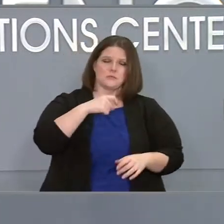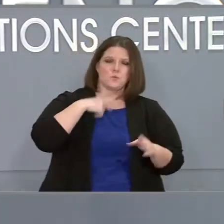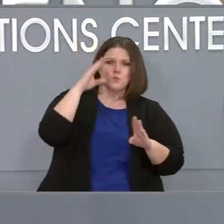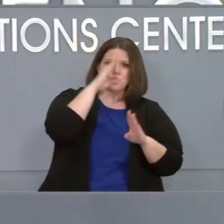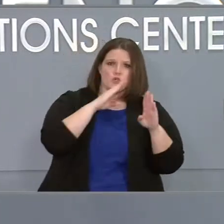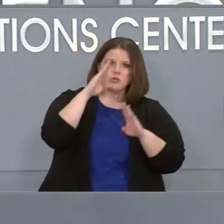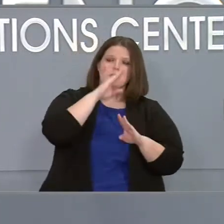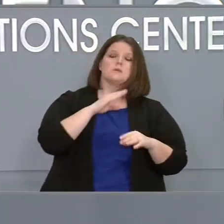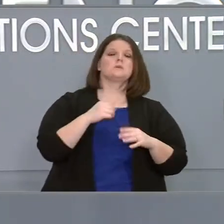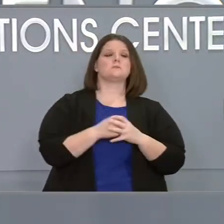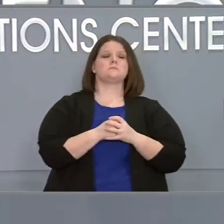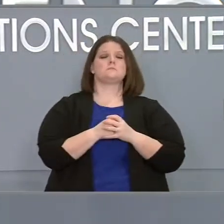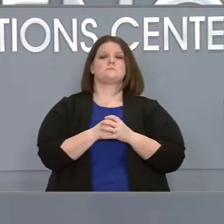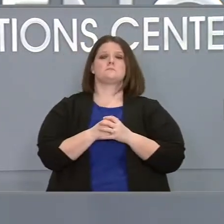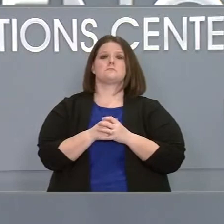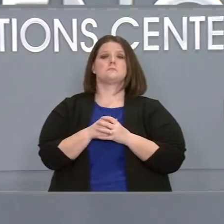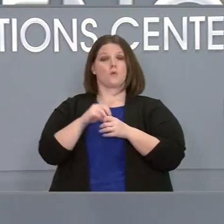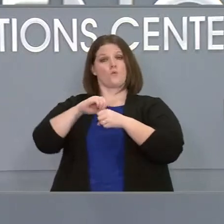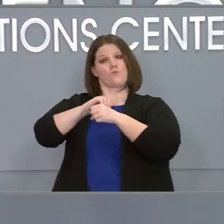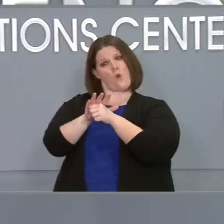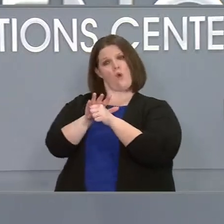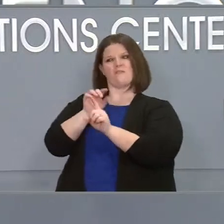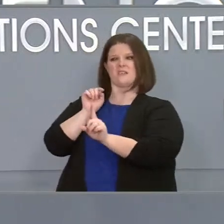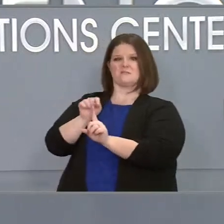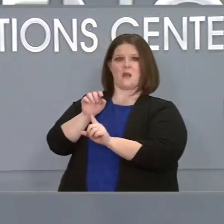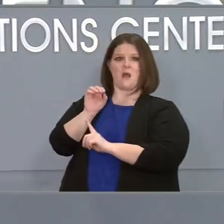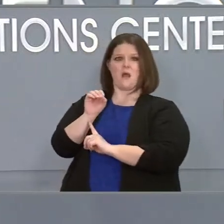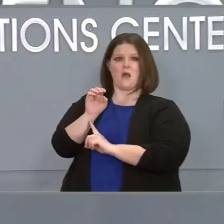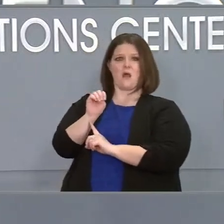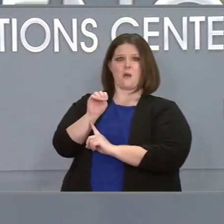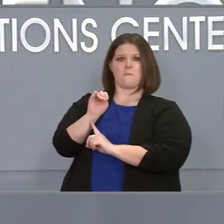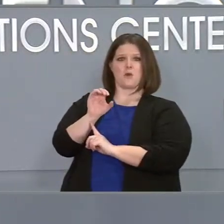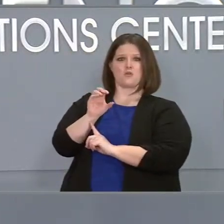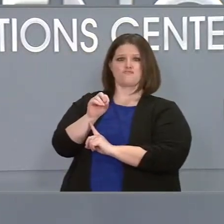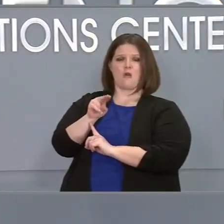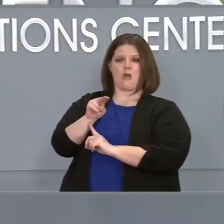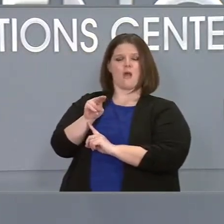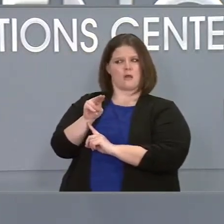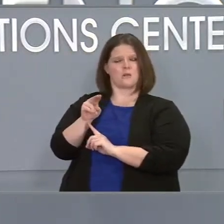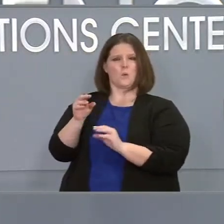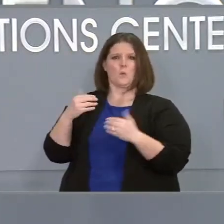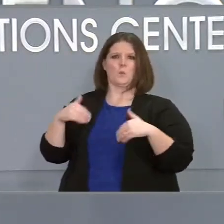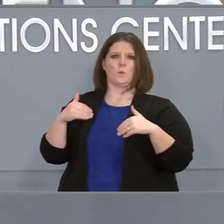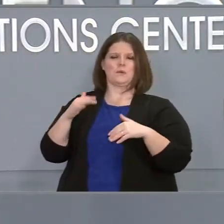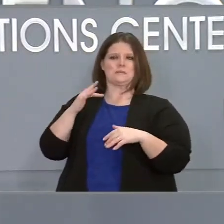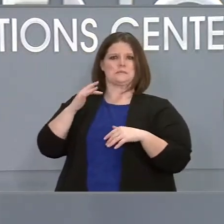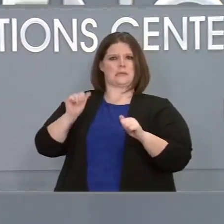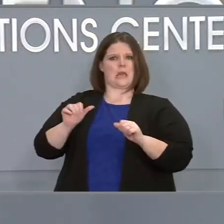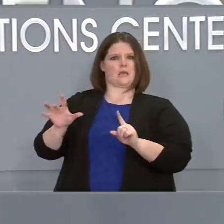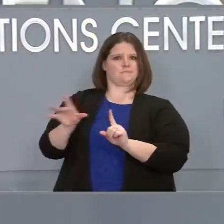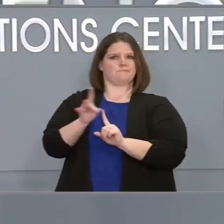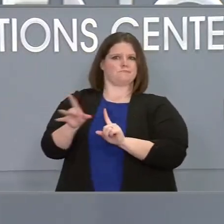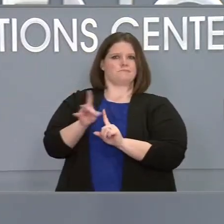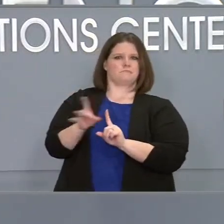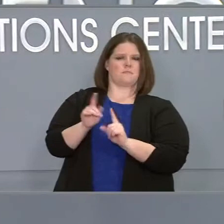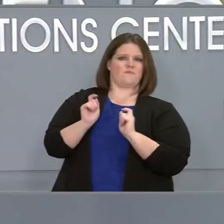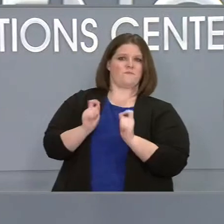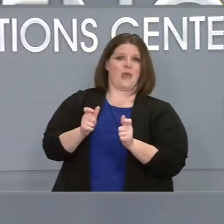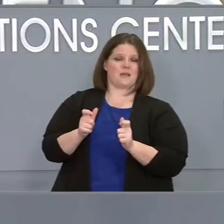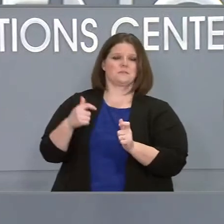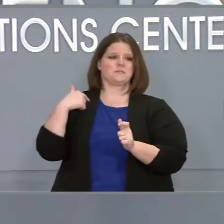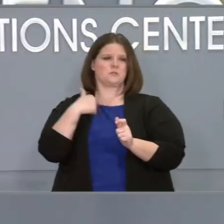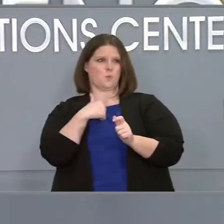a more contagious version of COVID in the Omicron variant on the horizon. We know we're going into the winter, which is what